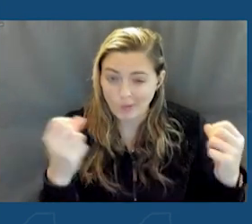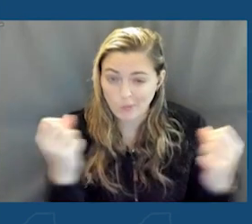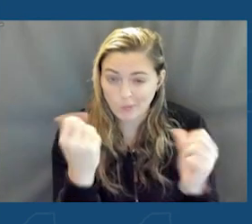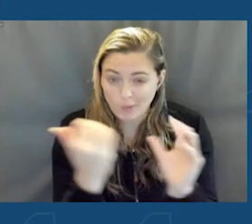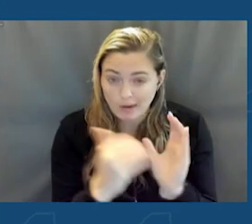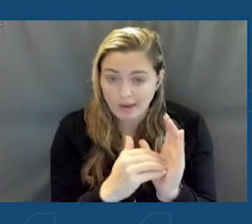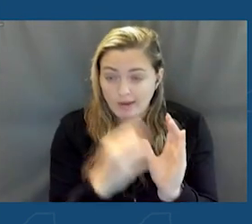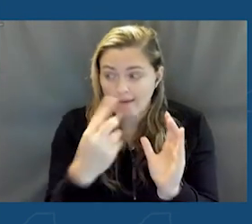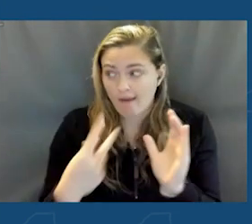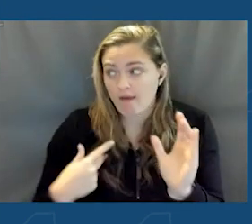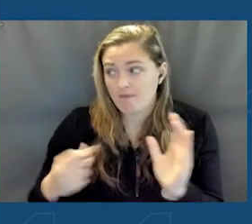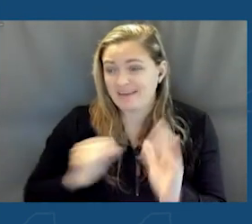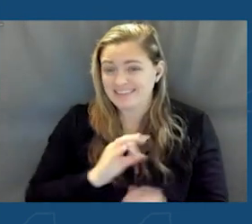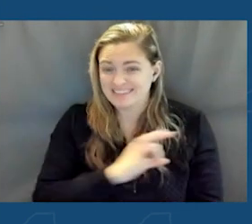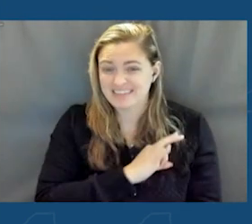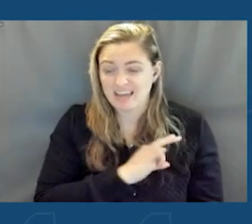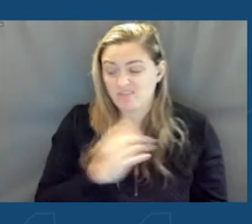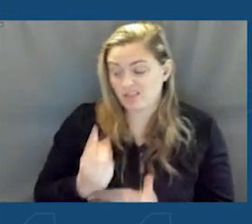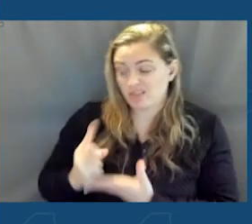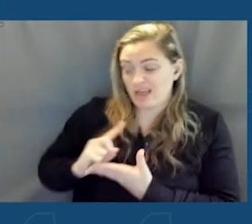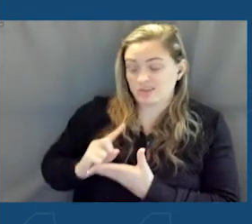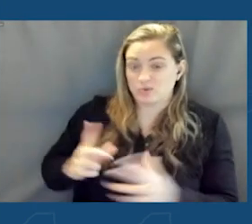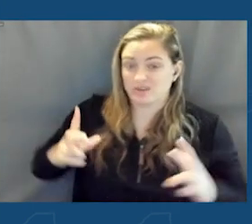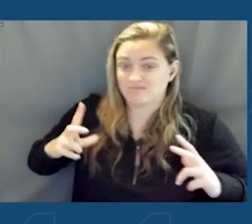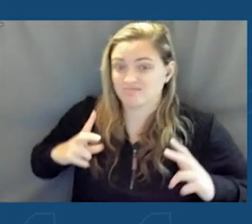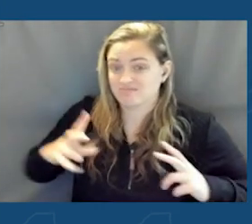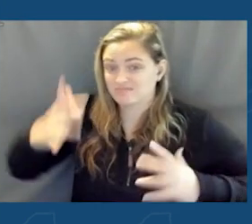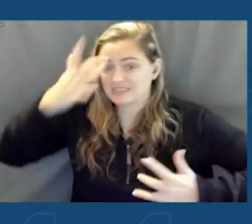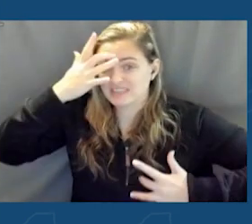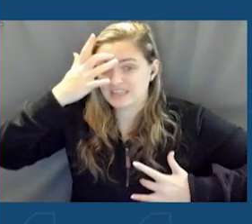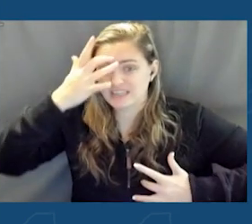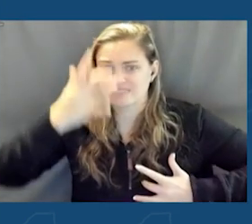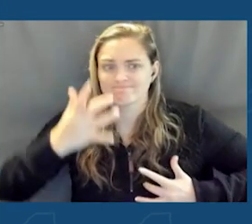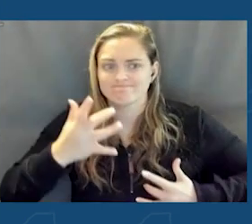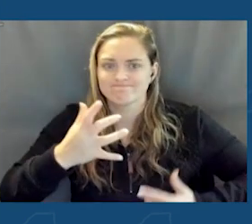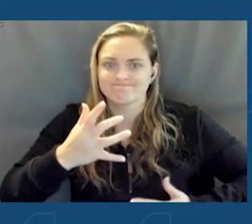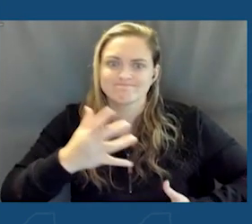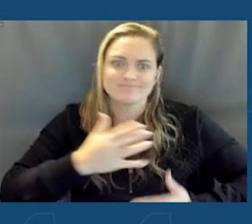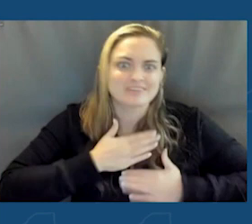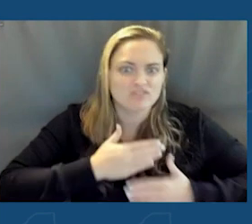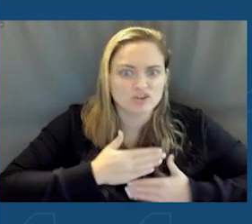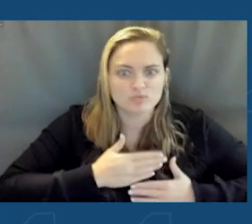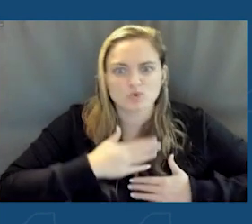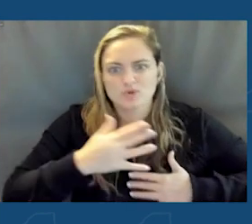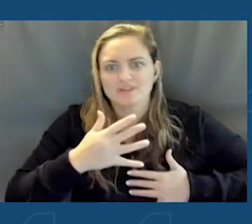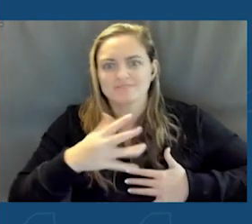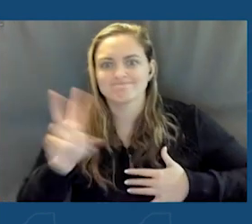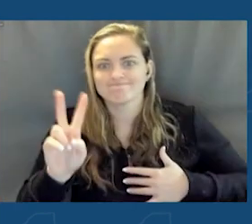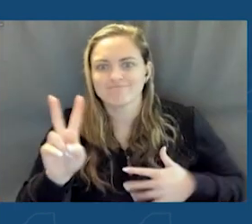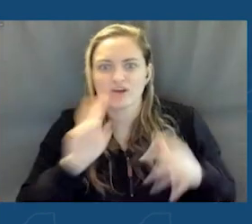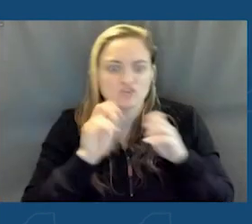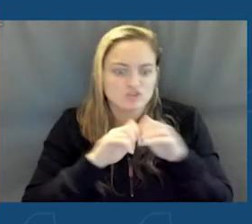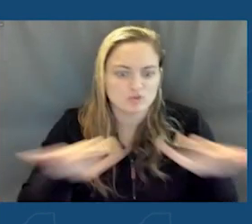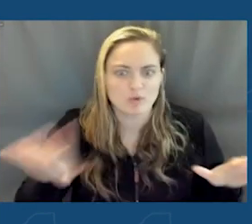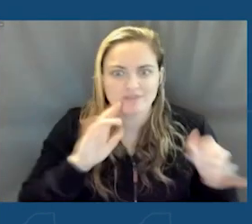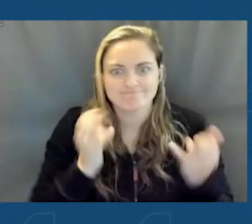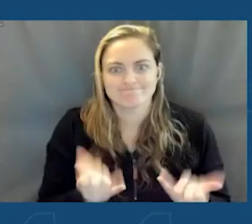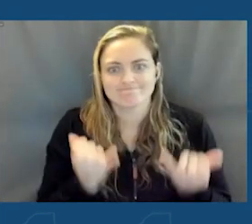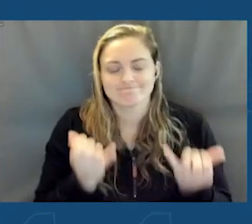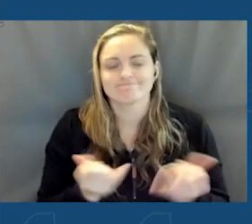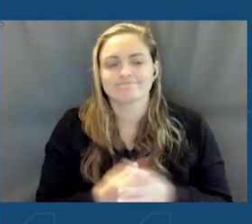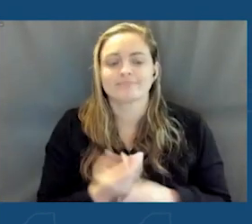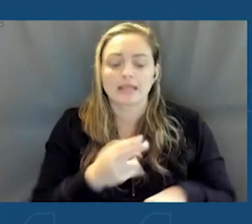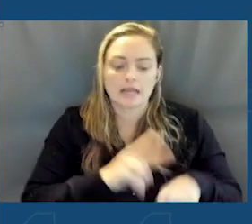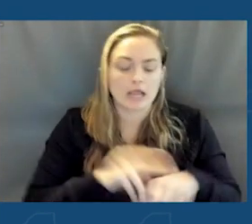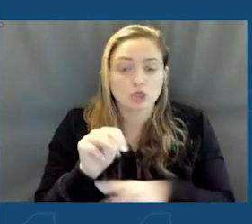my staff was out sick last week. It's respiratory season, respiratory viral spread. And we're all seeing these, again, the national news